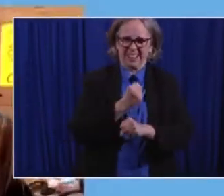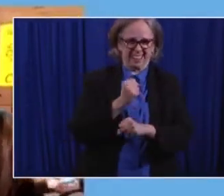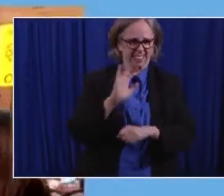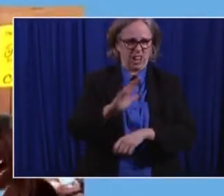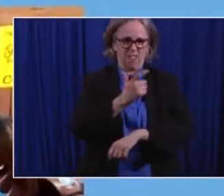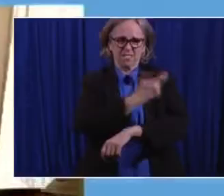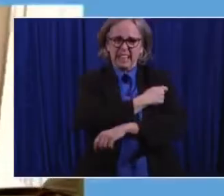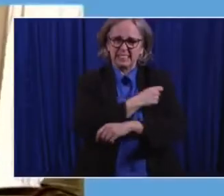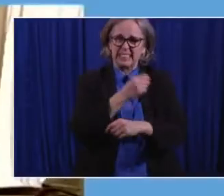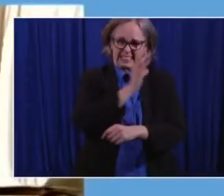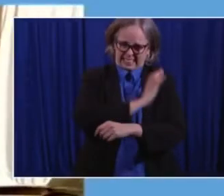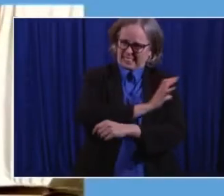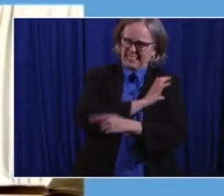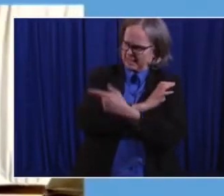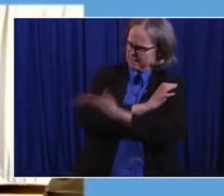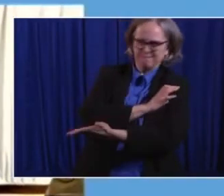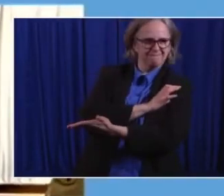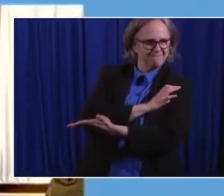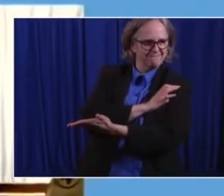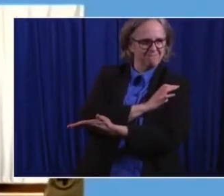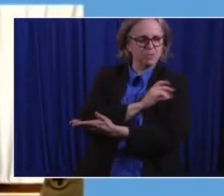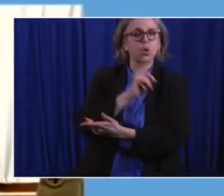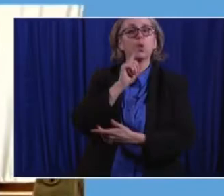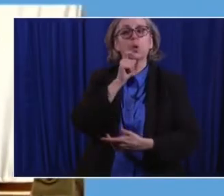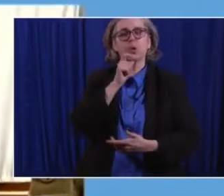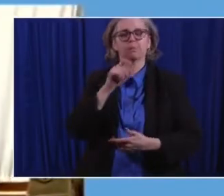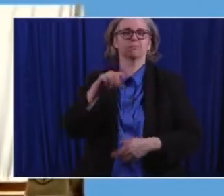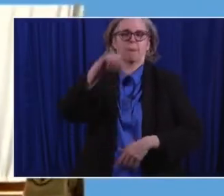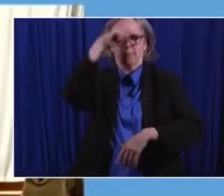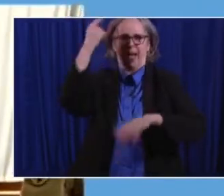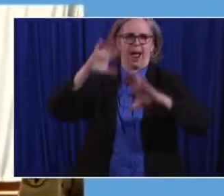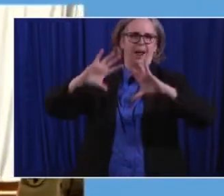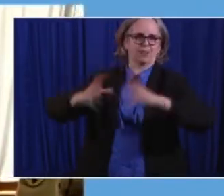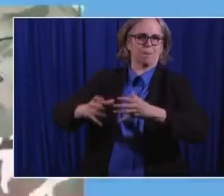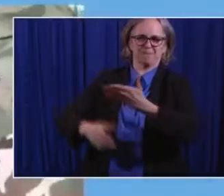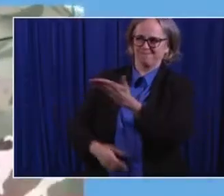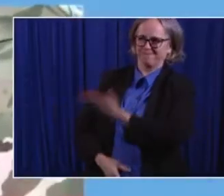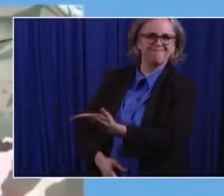to members of the African American community. And according to Circle Health,